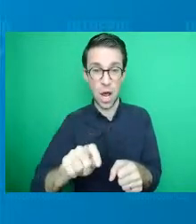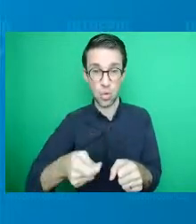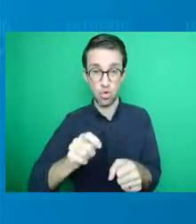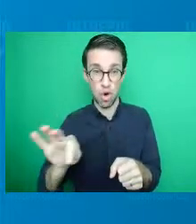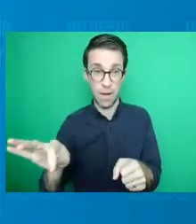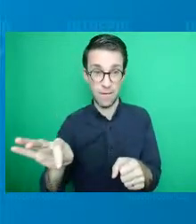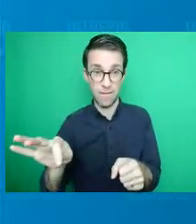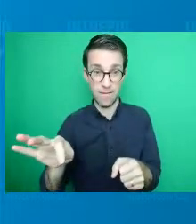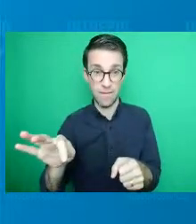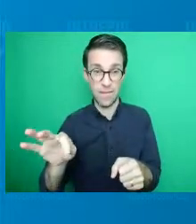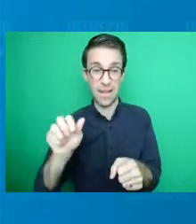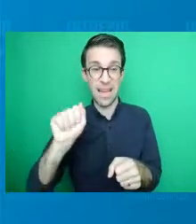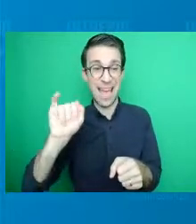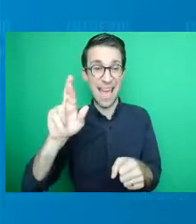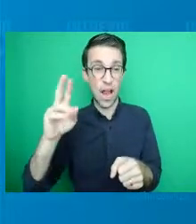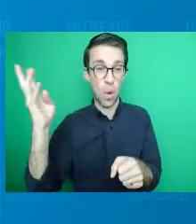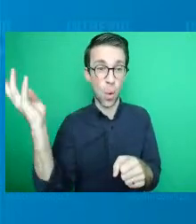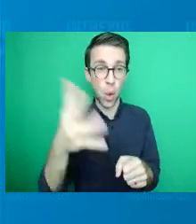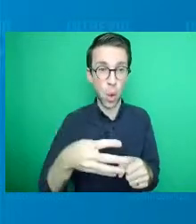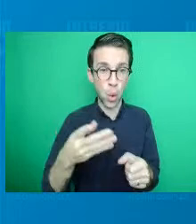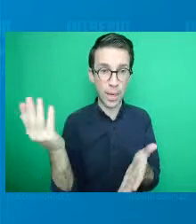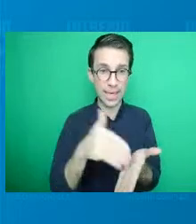and reintroduce the air.